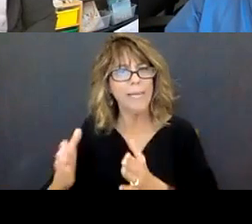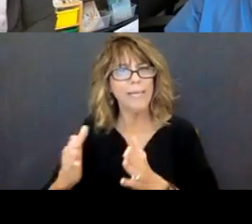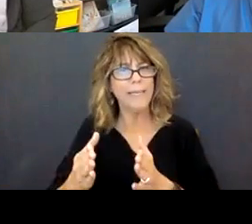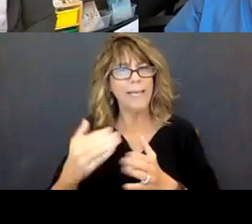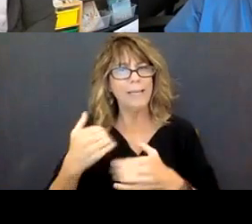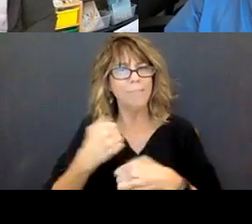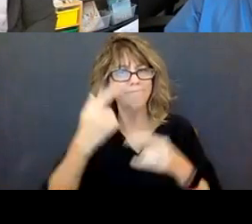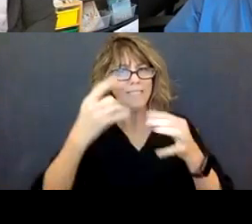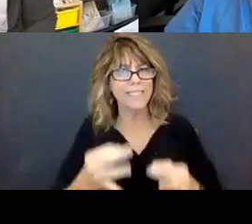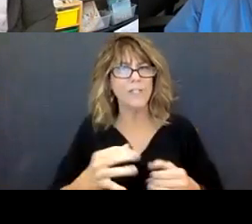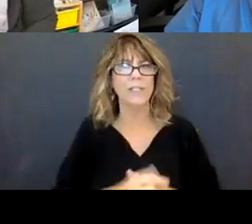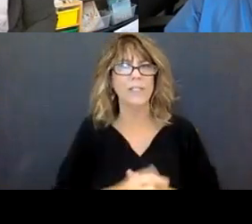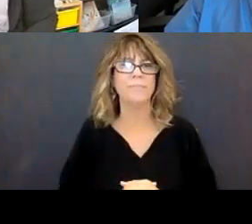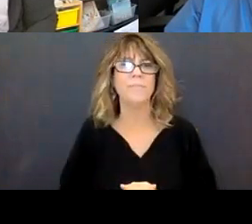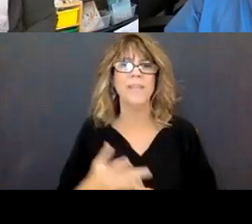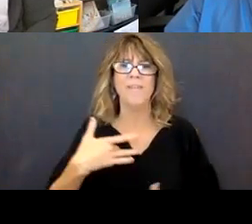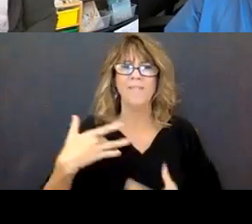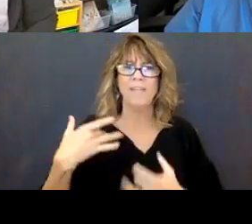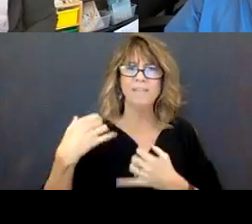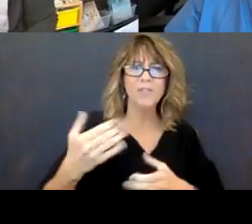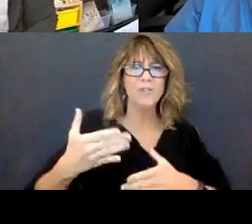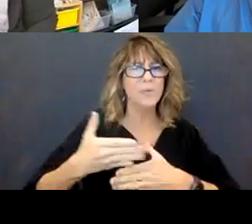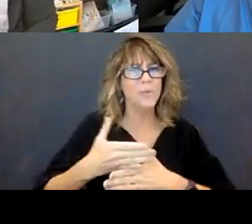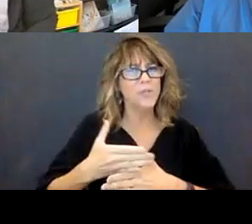feel compelled to share this because I think some of the